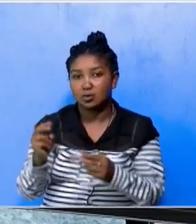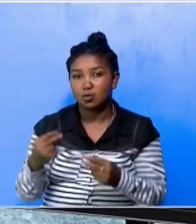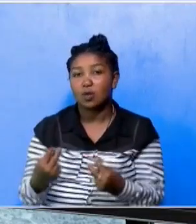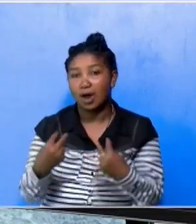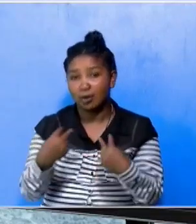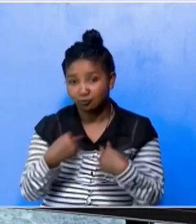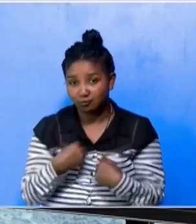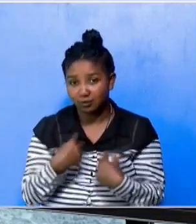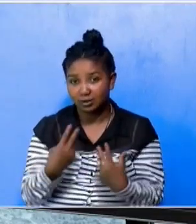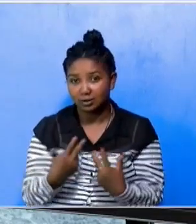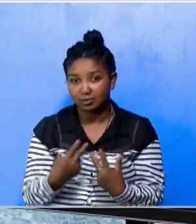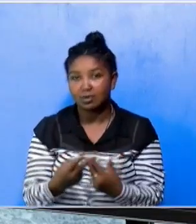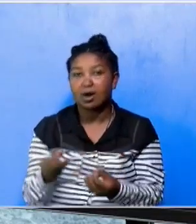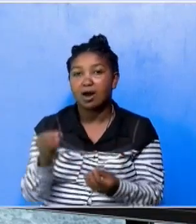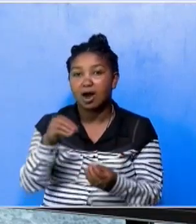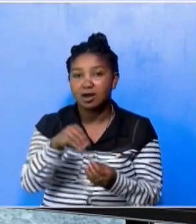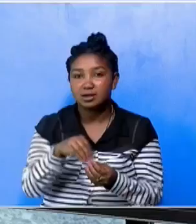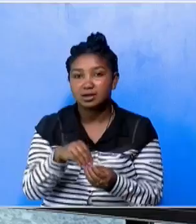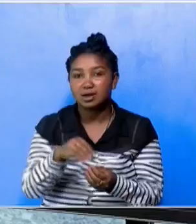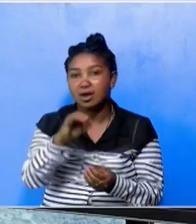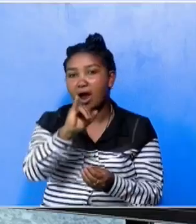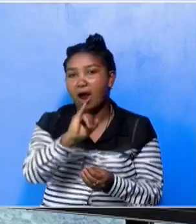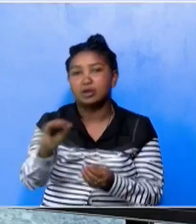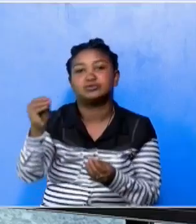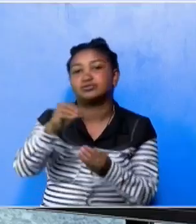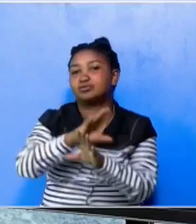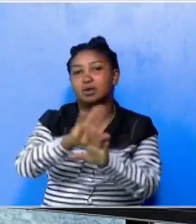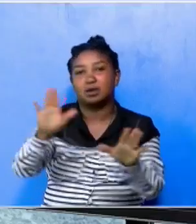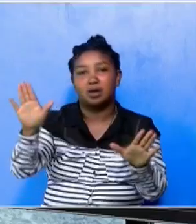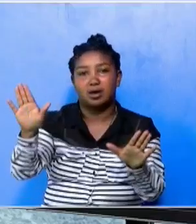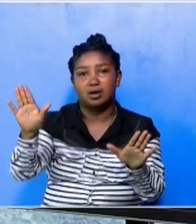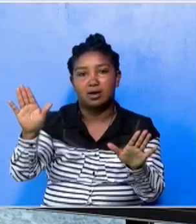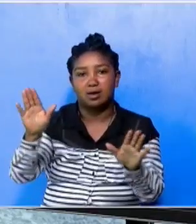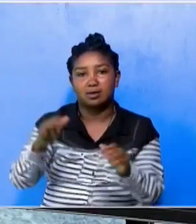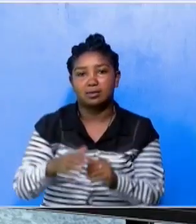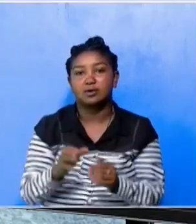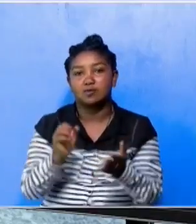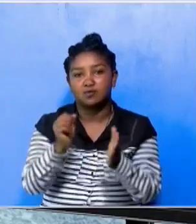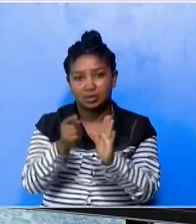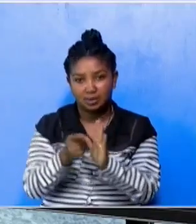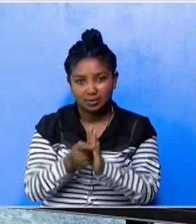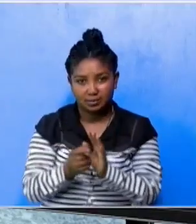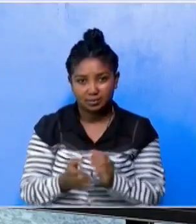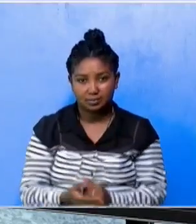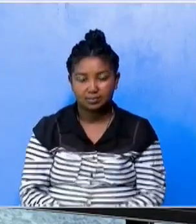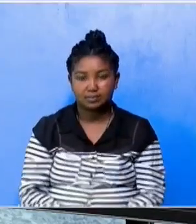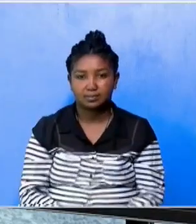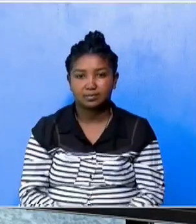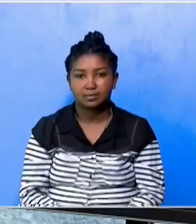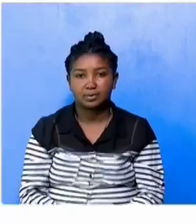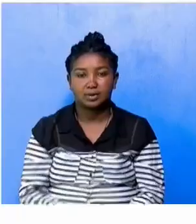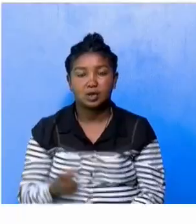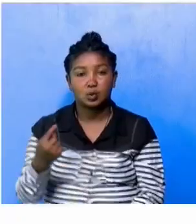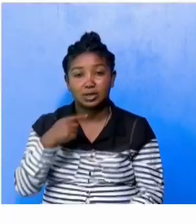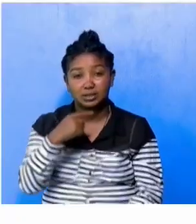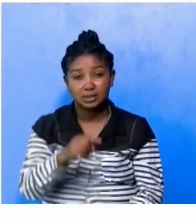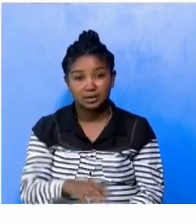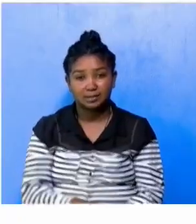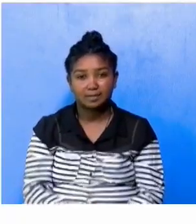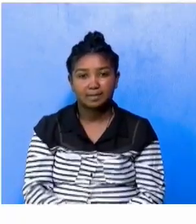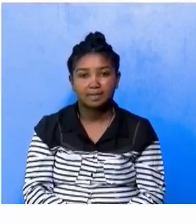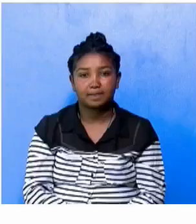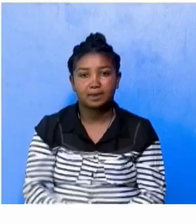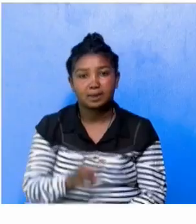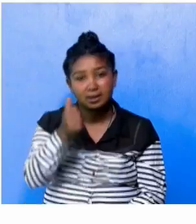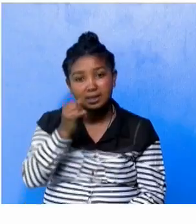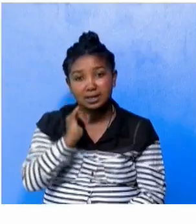to add ing form. Okay? For example, we can say